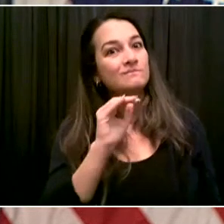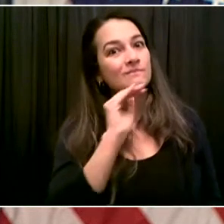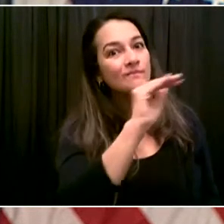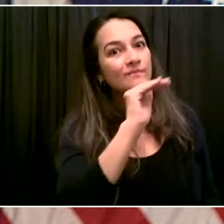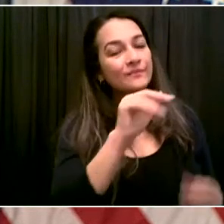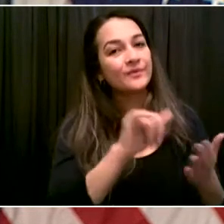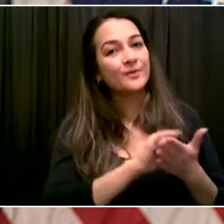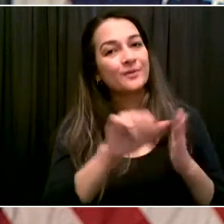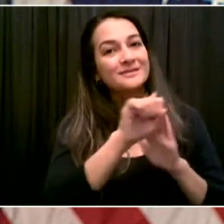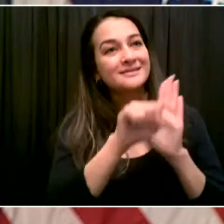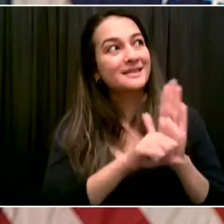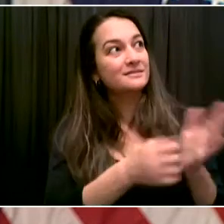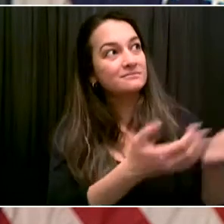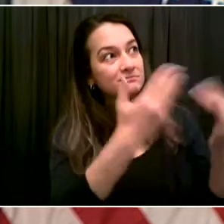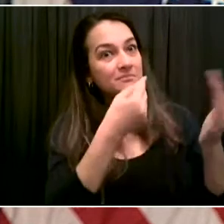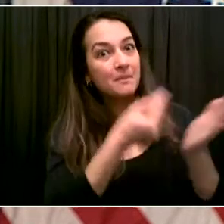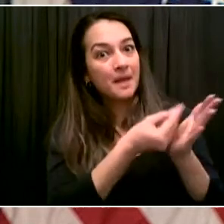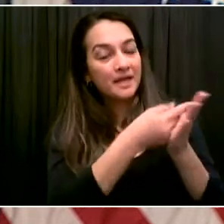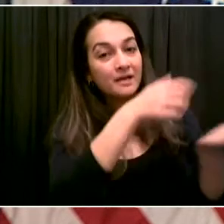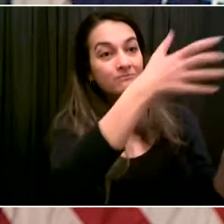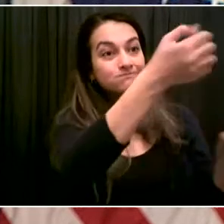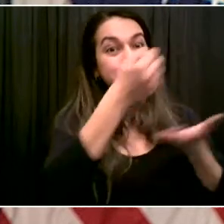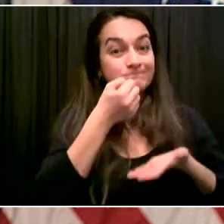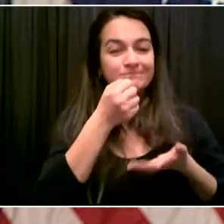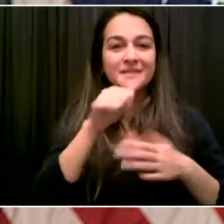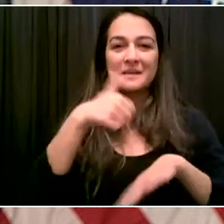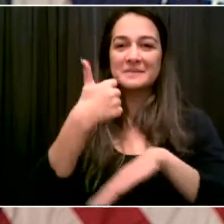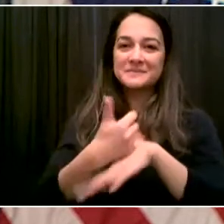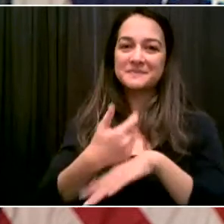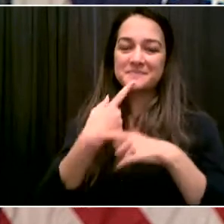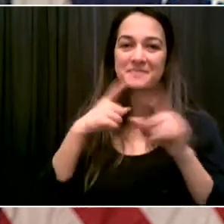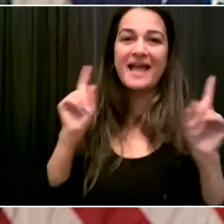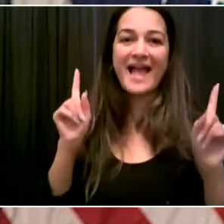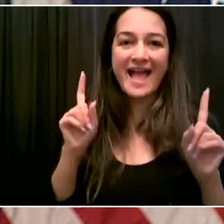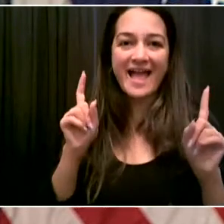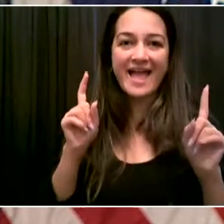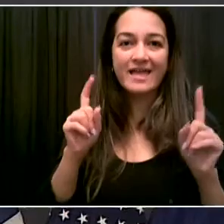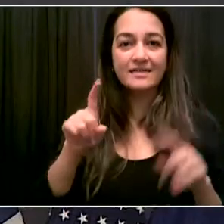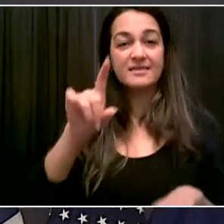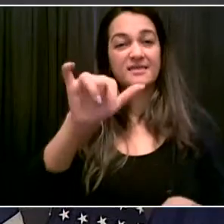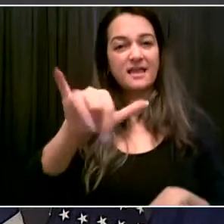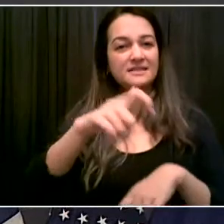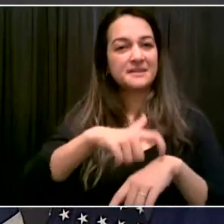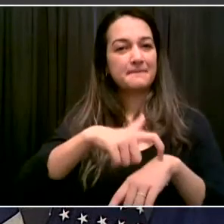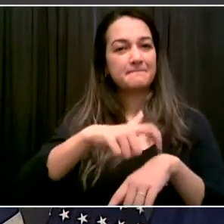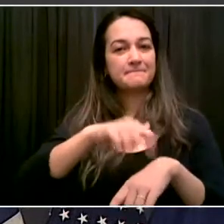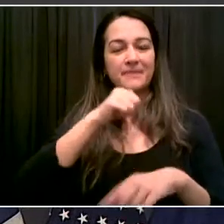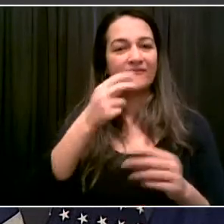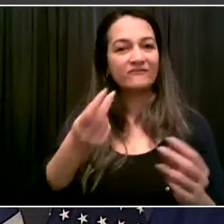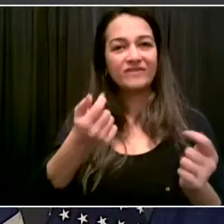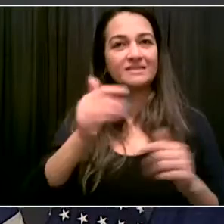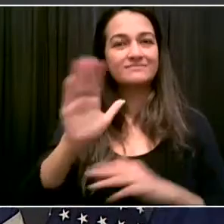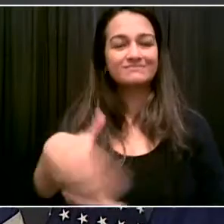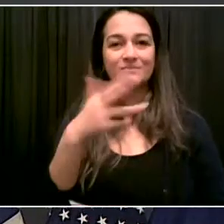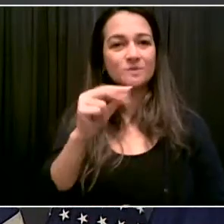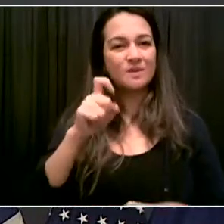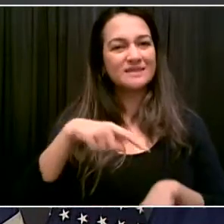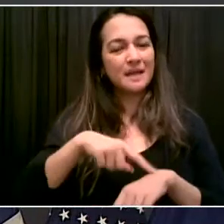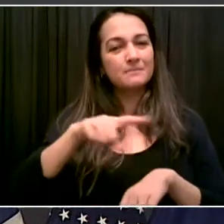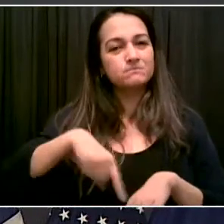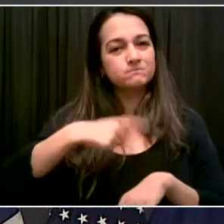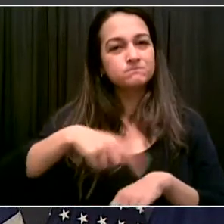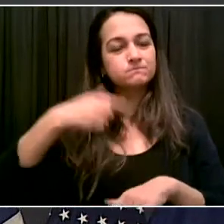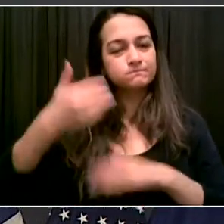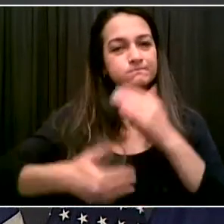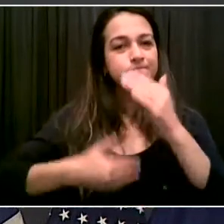that fortunate. That's what we're trying to facilitate. But faster. Jimmy. But faster. I'm sorry. Jimmy,